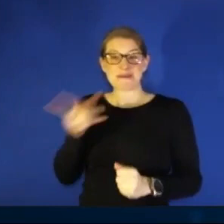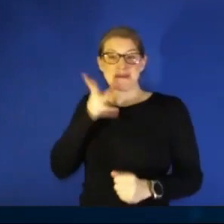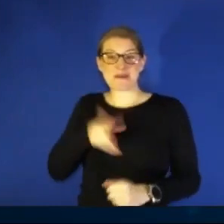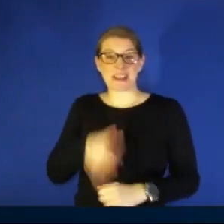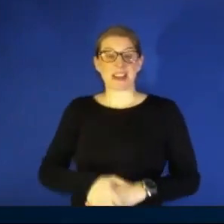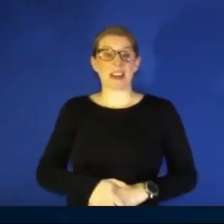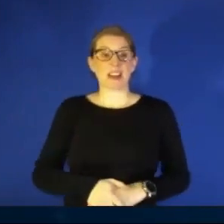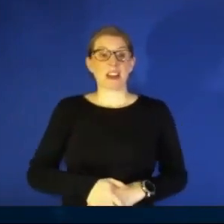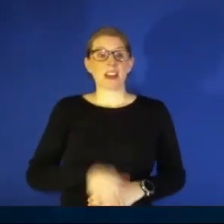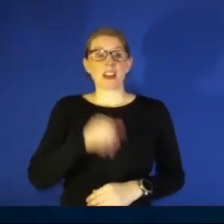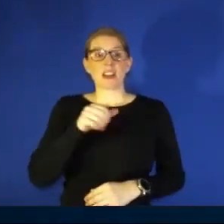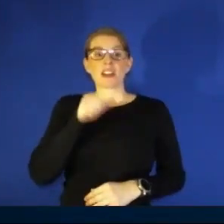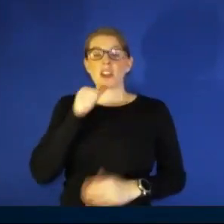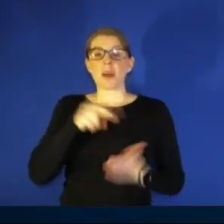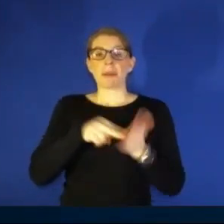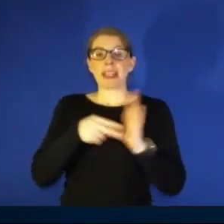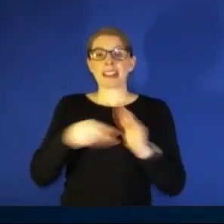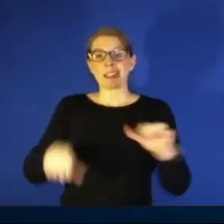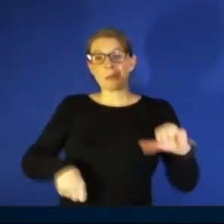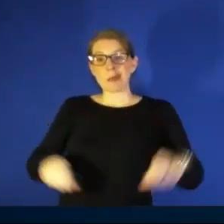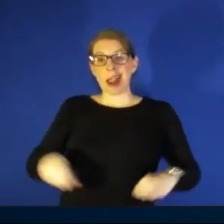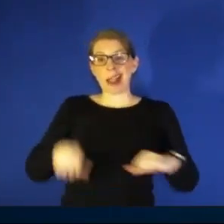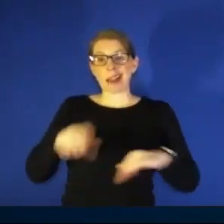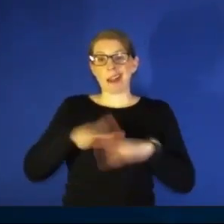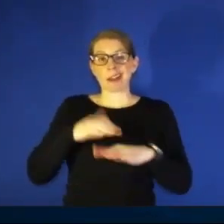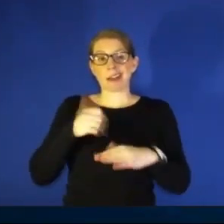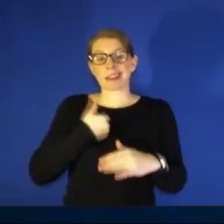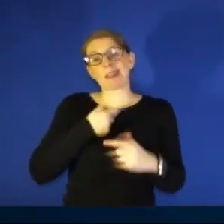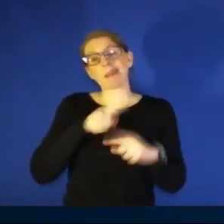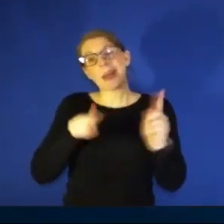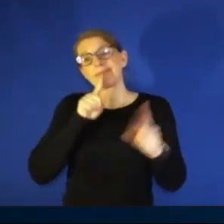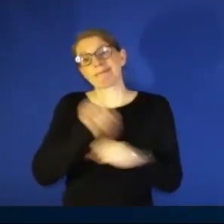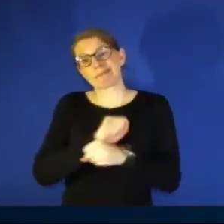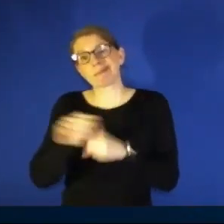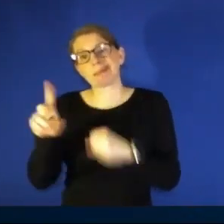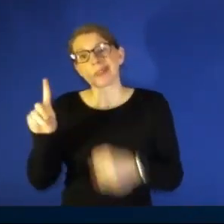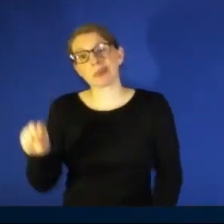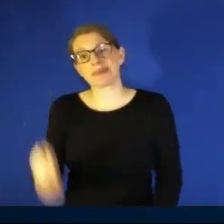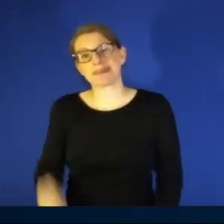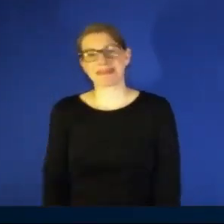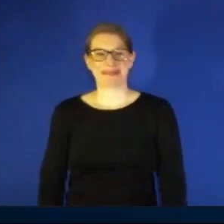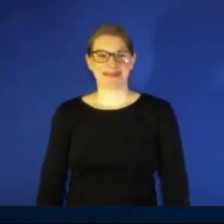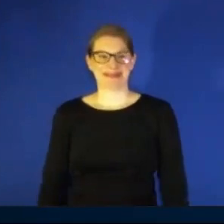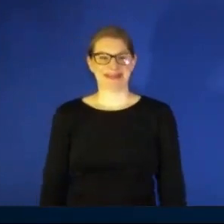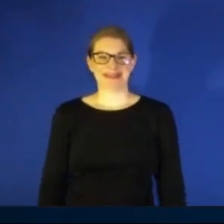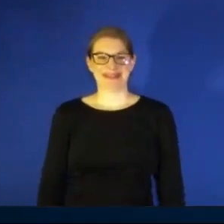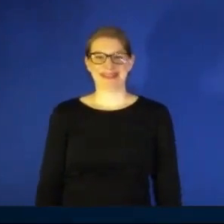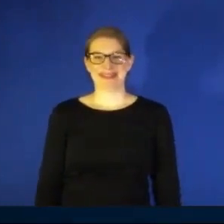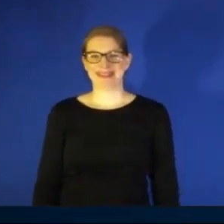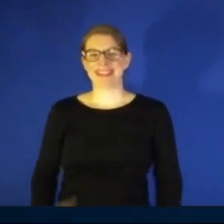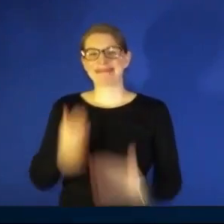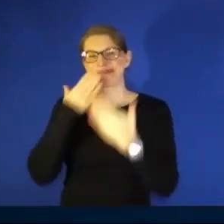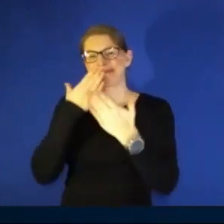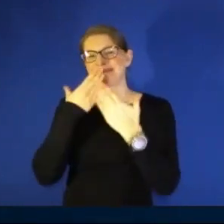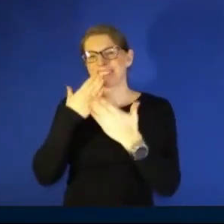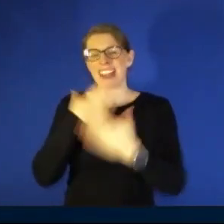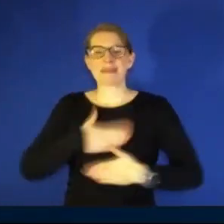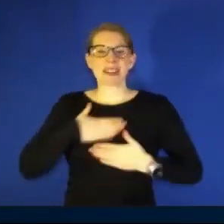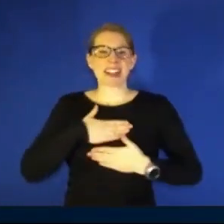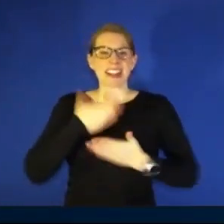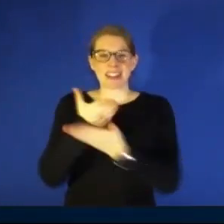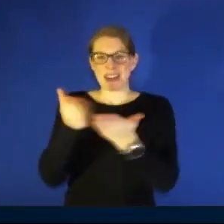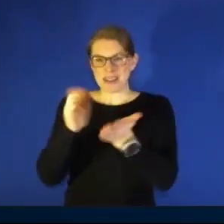brag on ourselves, but but actually we do. We do. Great endorsement from those ladies. We appreciate all their work. Let them get